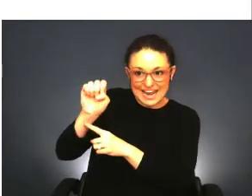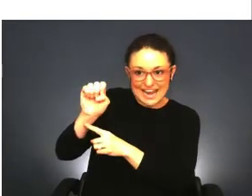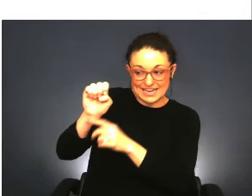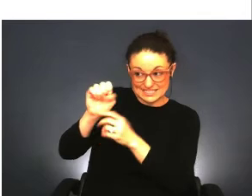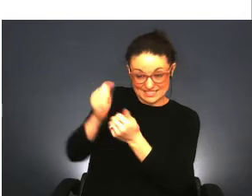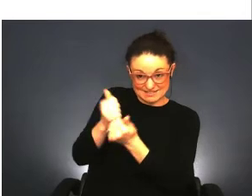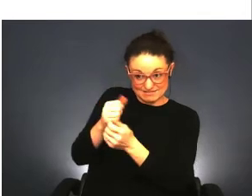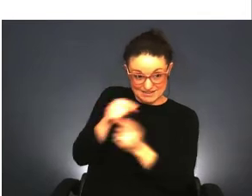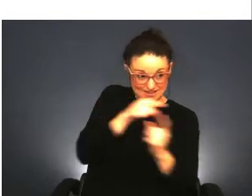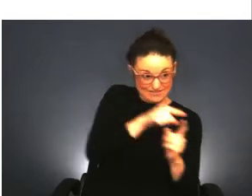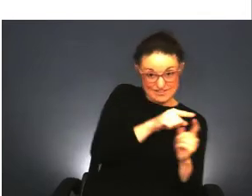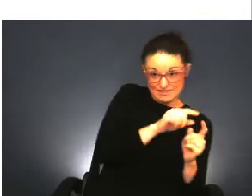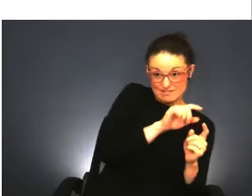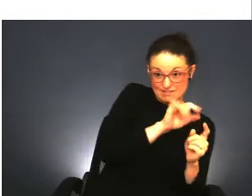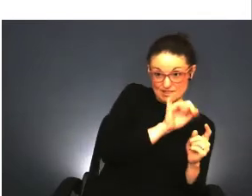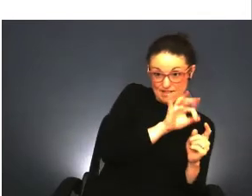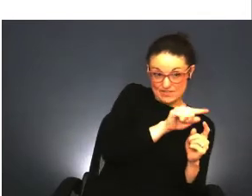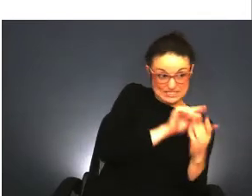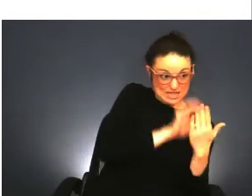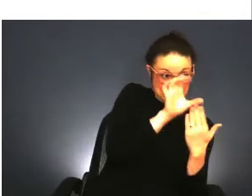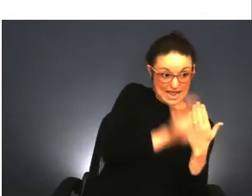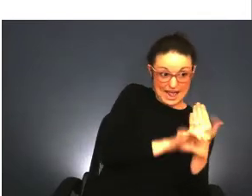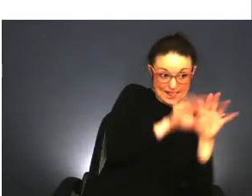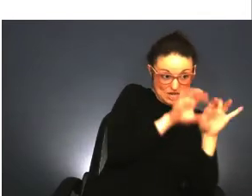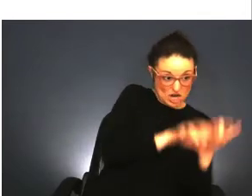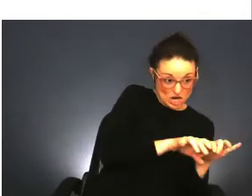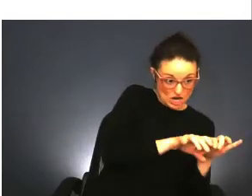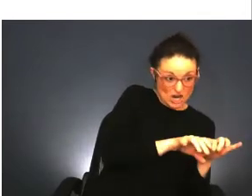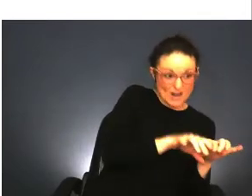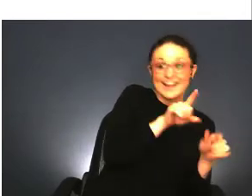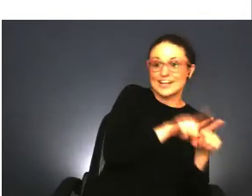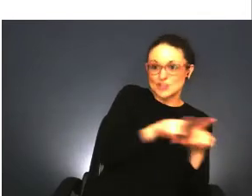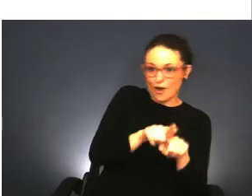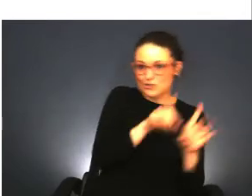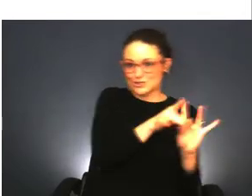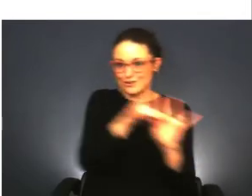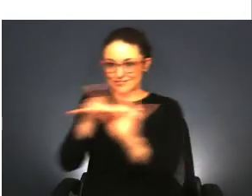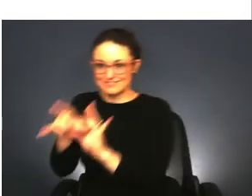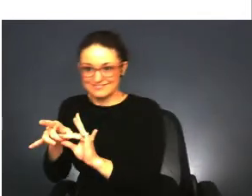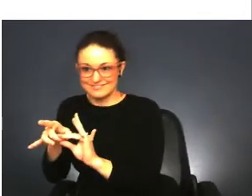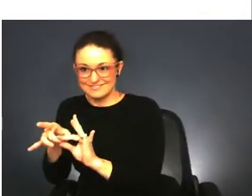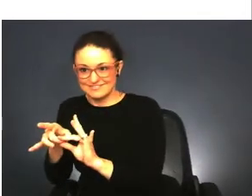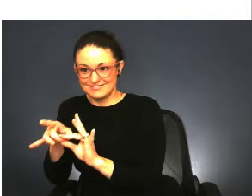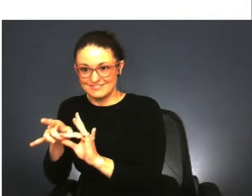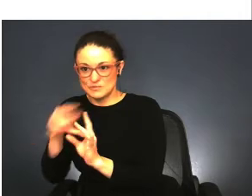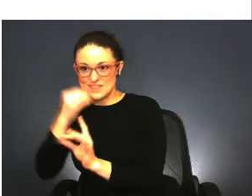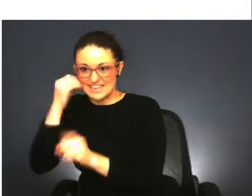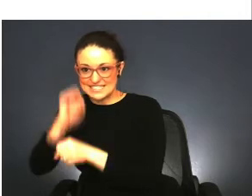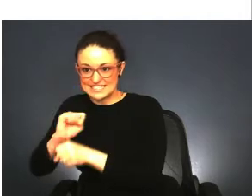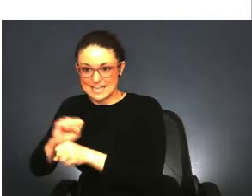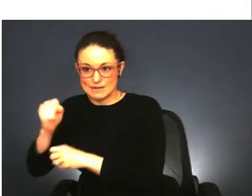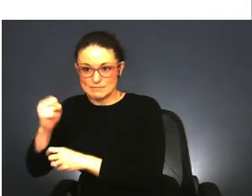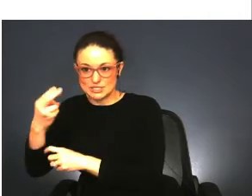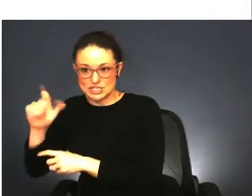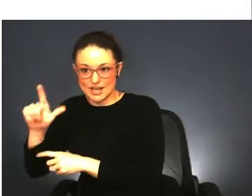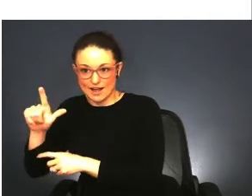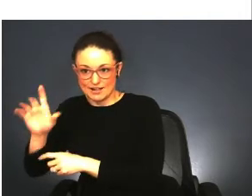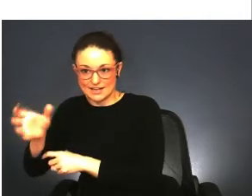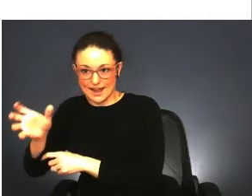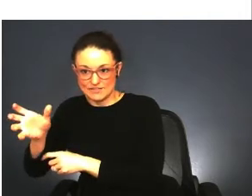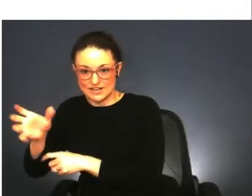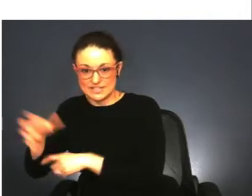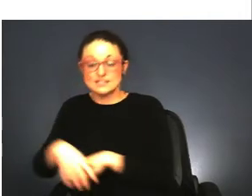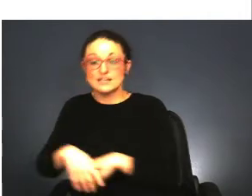you're also creating that assignment shell inside of Canvas. Okay. At the same time, when you add an assignment